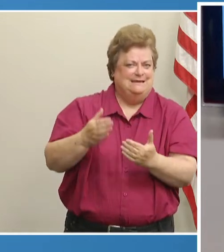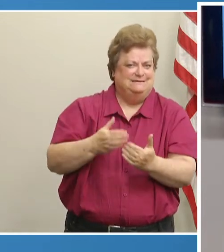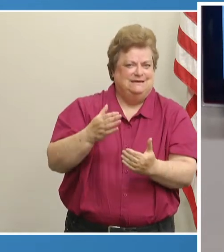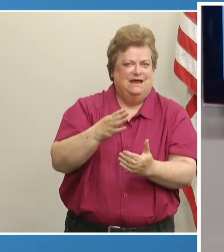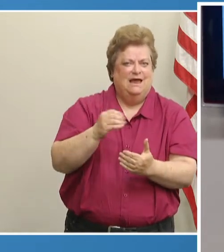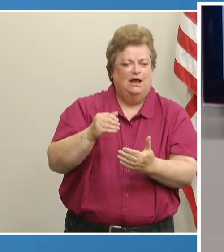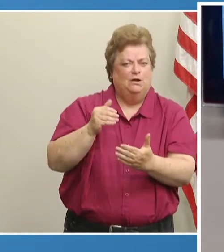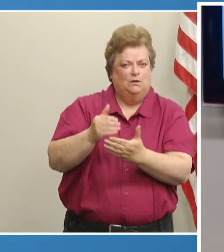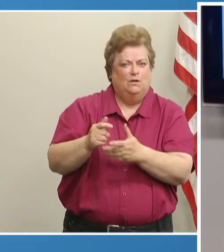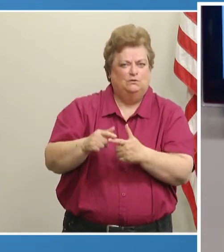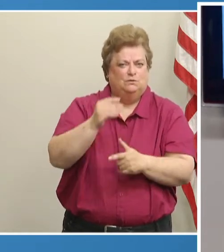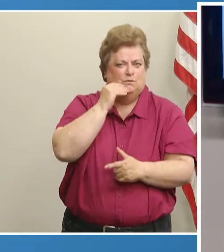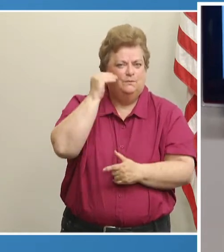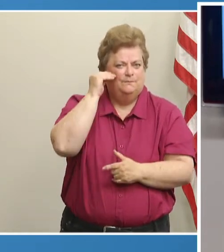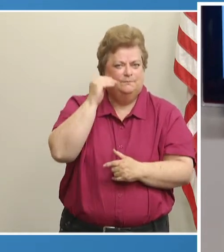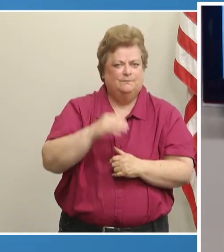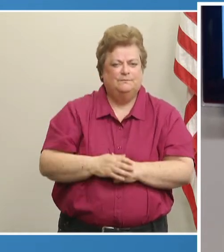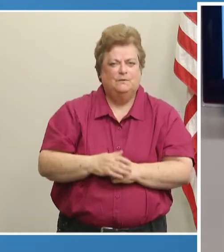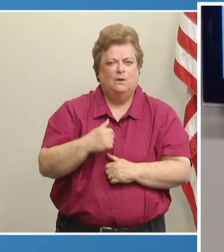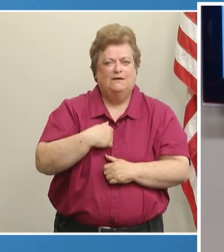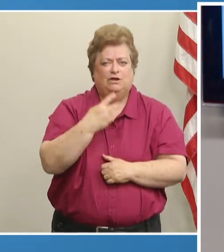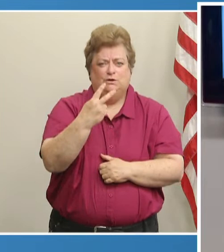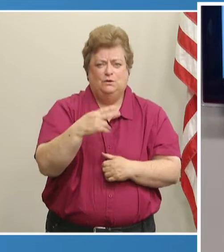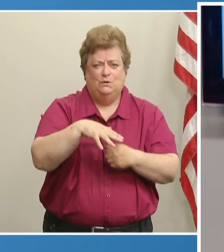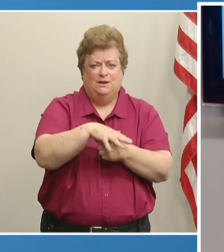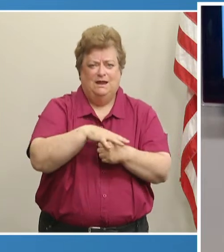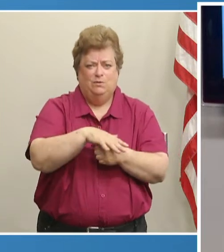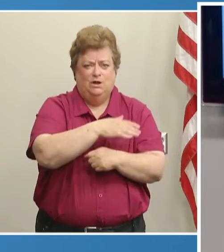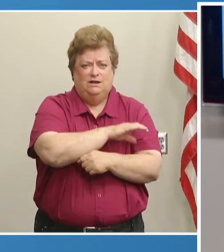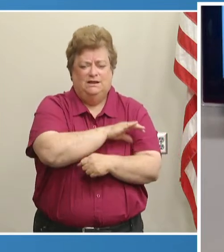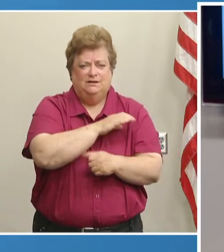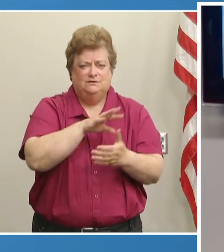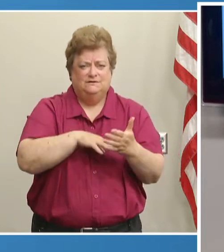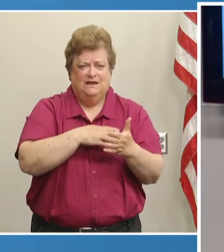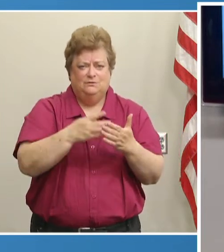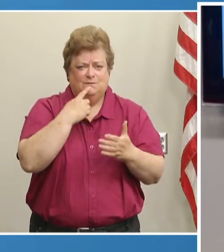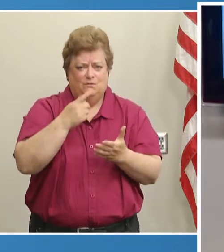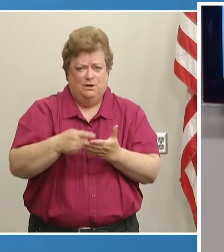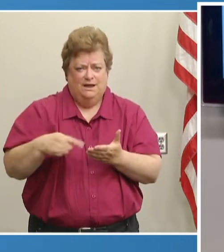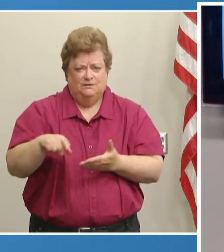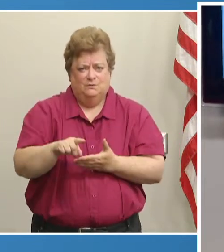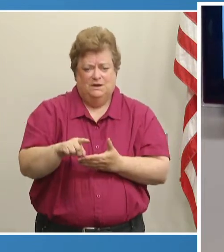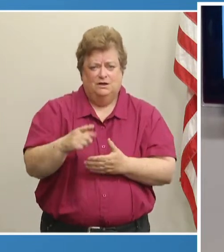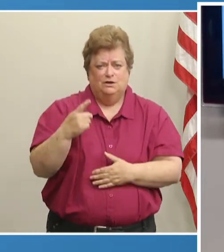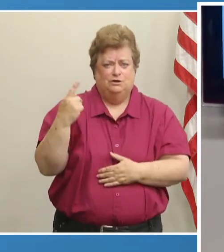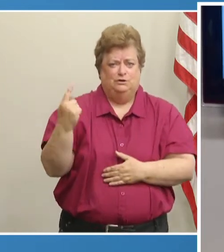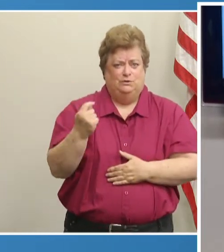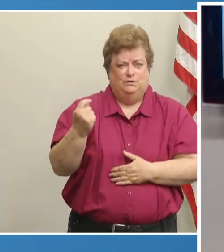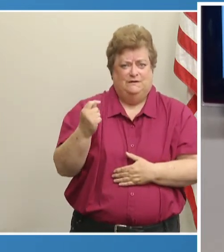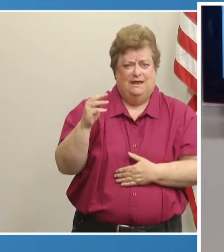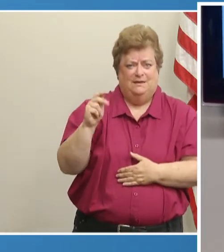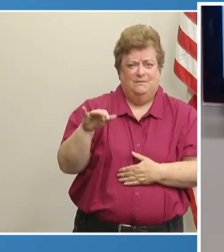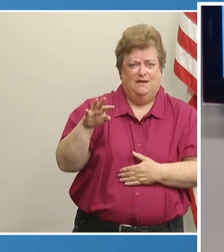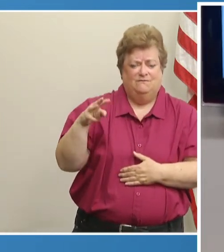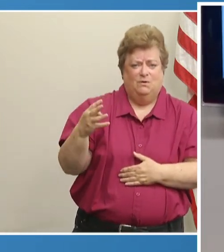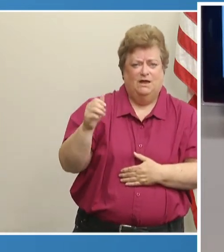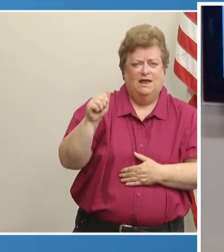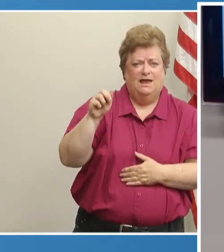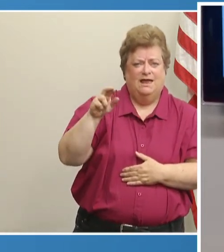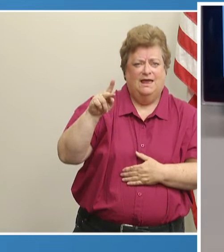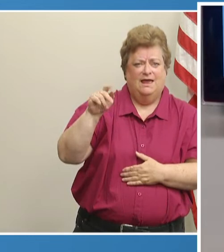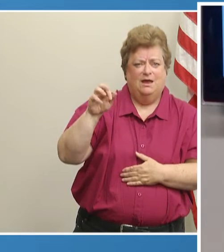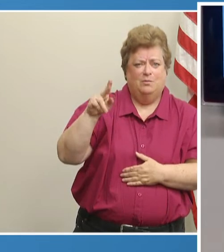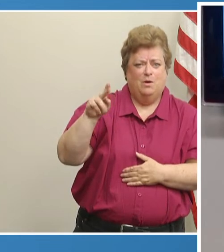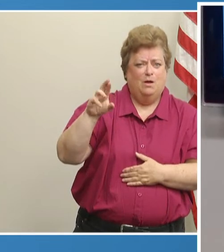convenient, and close to home. We have 2 neighborhood clinics scheduled for the next week. One is Tuesday, May 4th at the Air